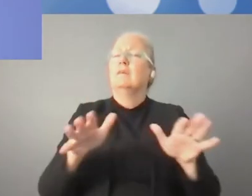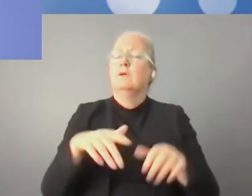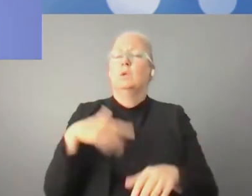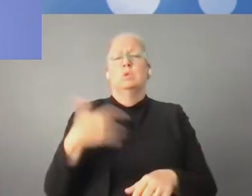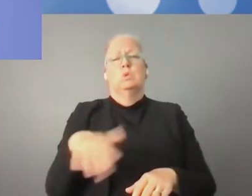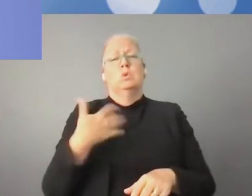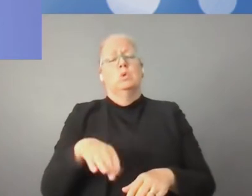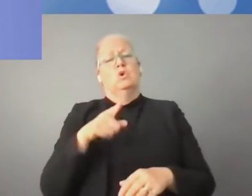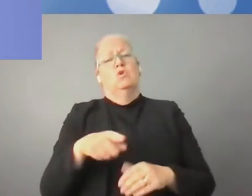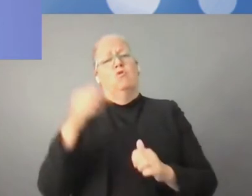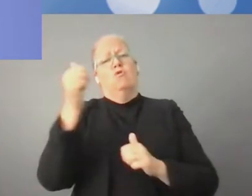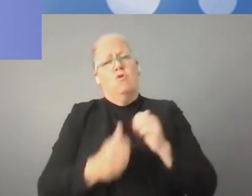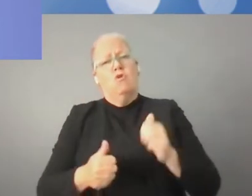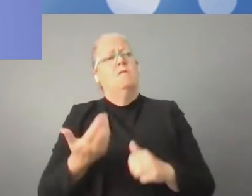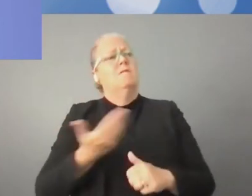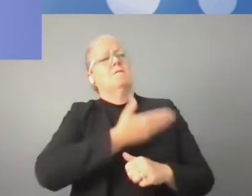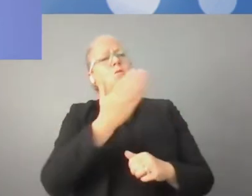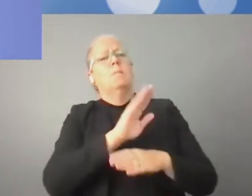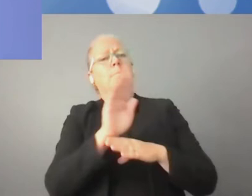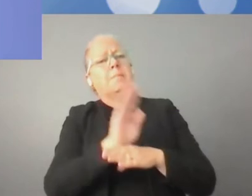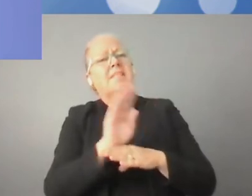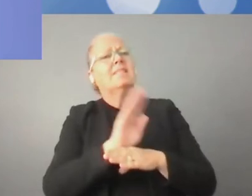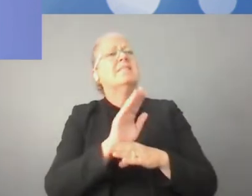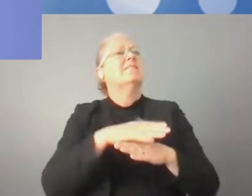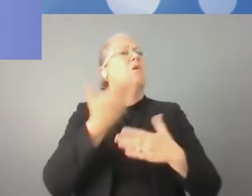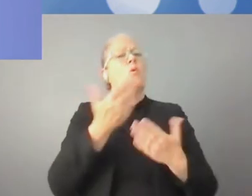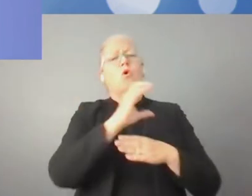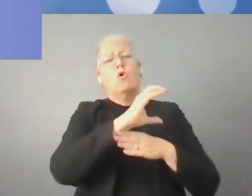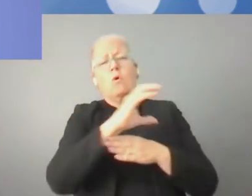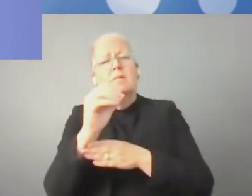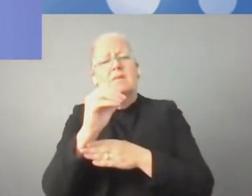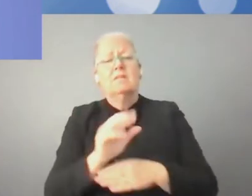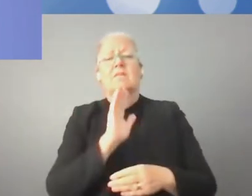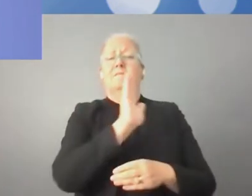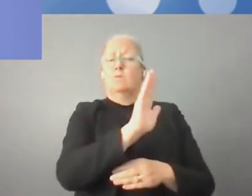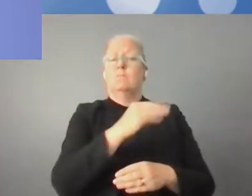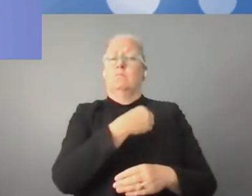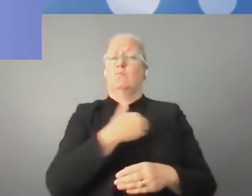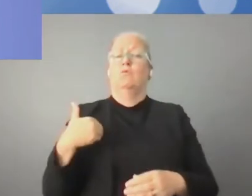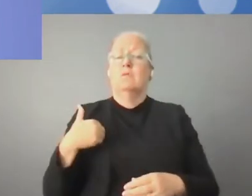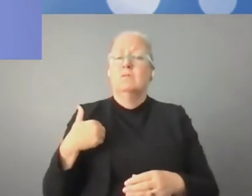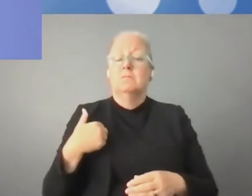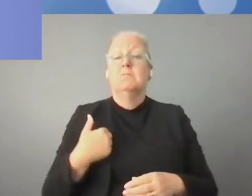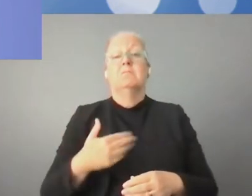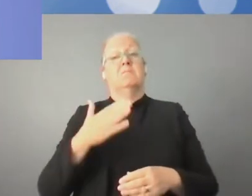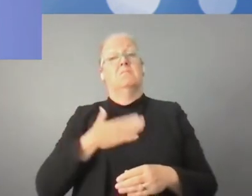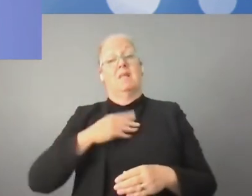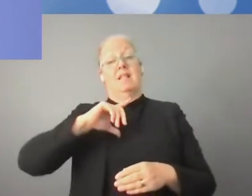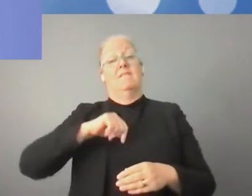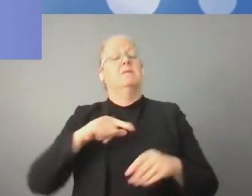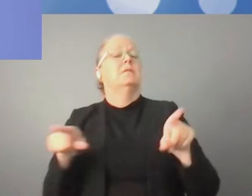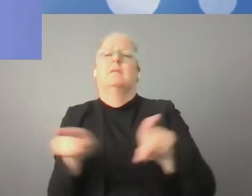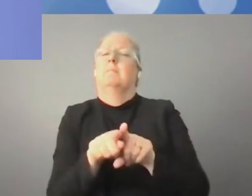enterprises and businesses and i think uh the latvian experience has been very much the same but i think there are